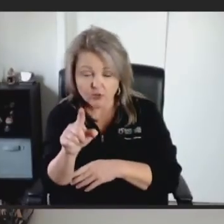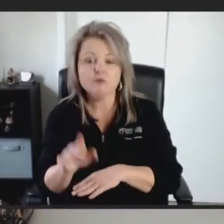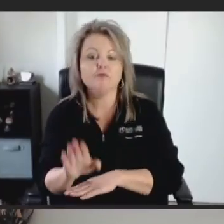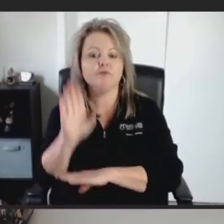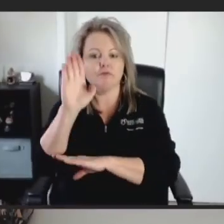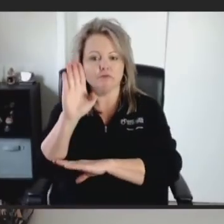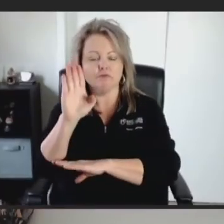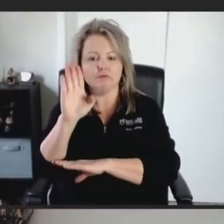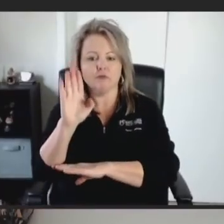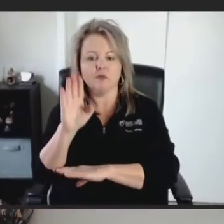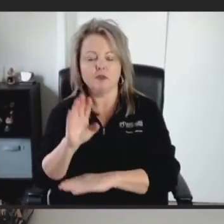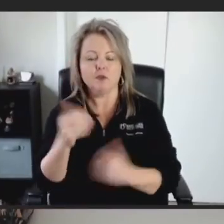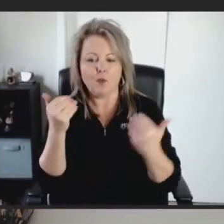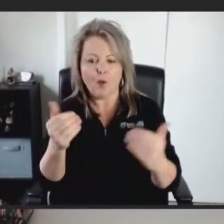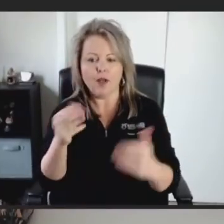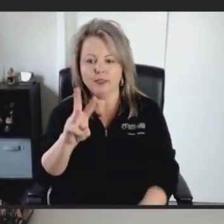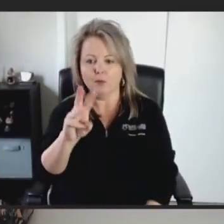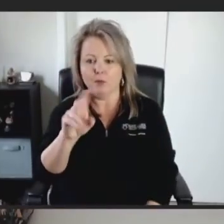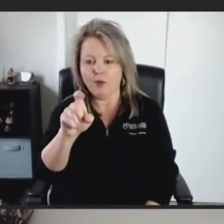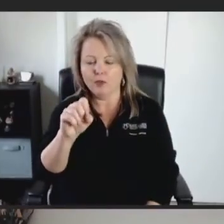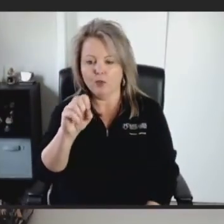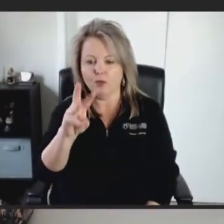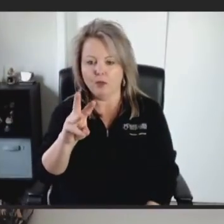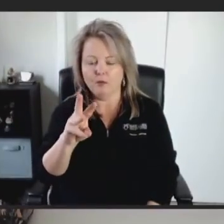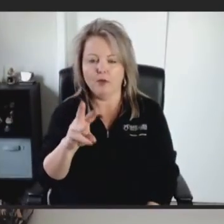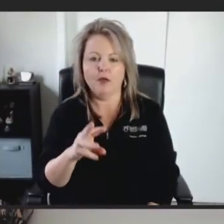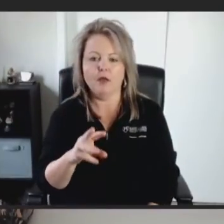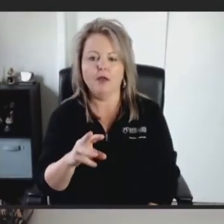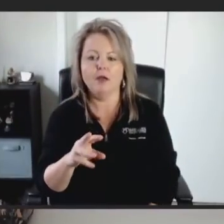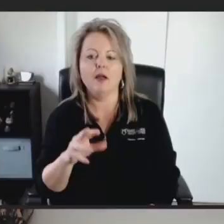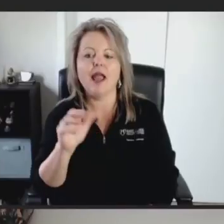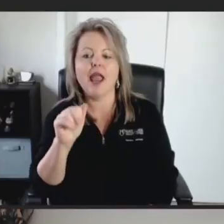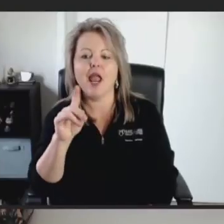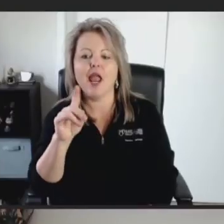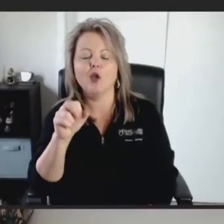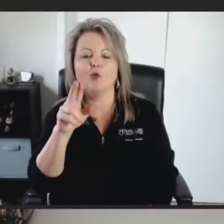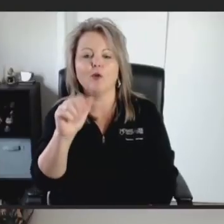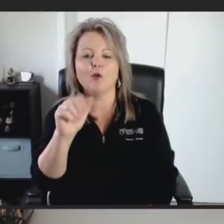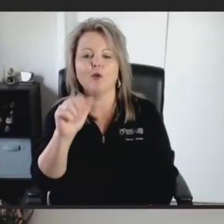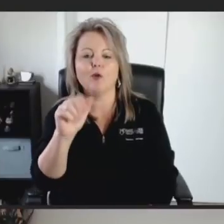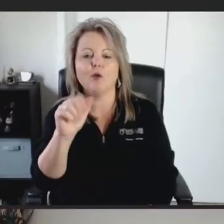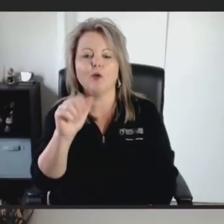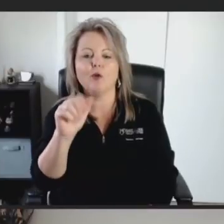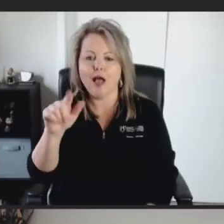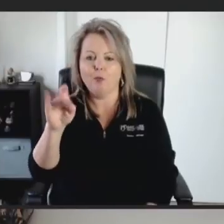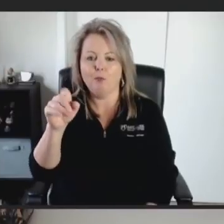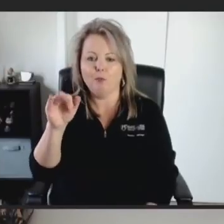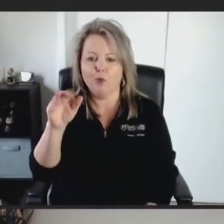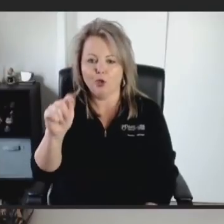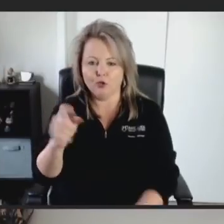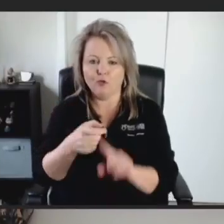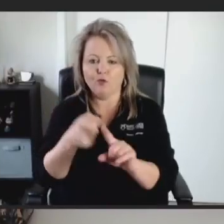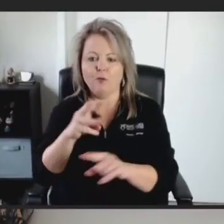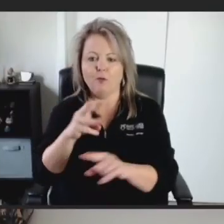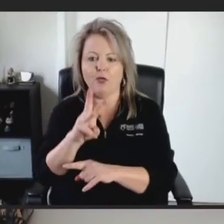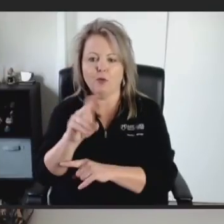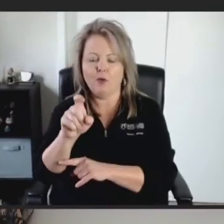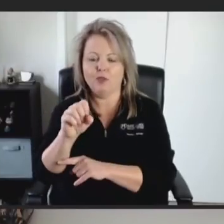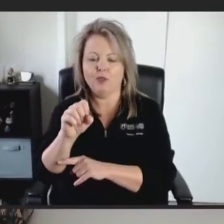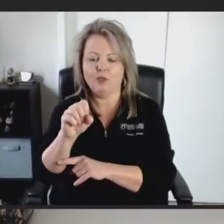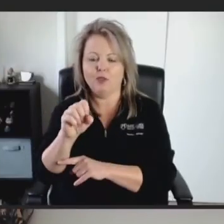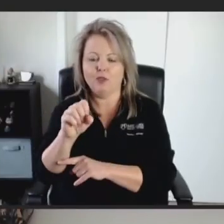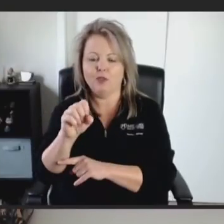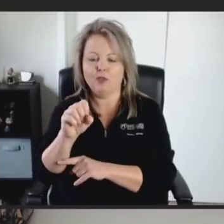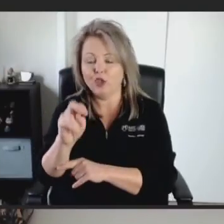ahead, WXOW. Hi, this is Andrea Albers from WXOW. Jen, this question is for you, and it's not immediately about